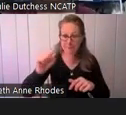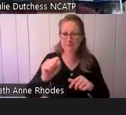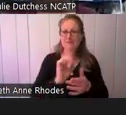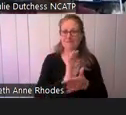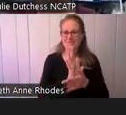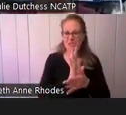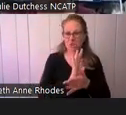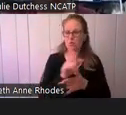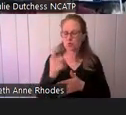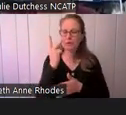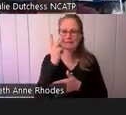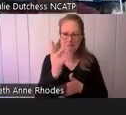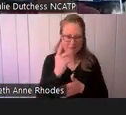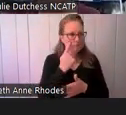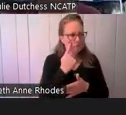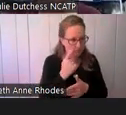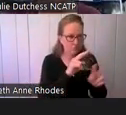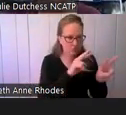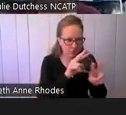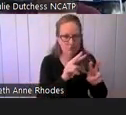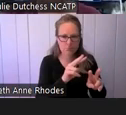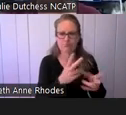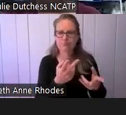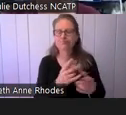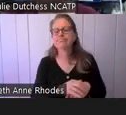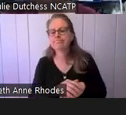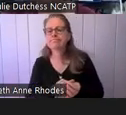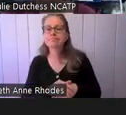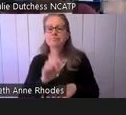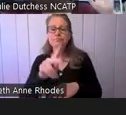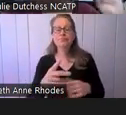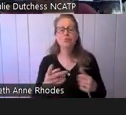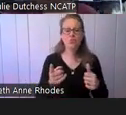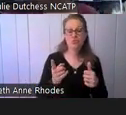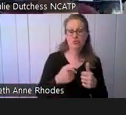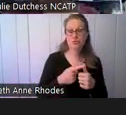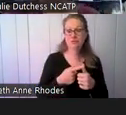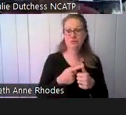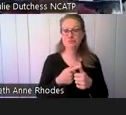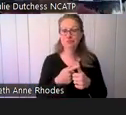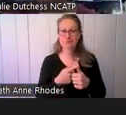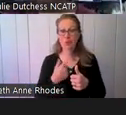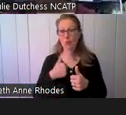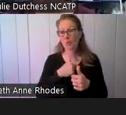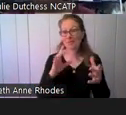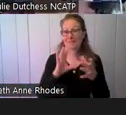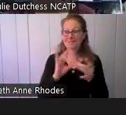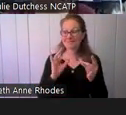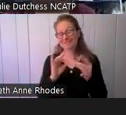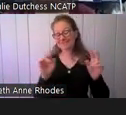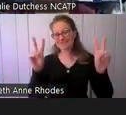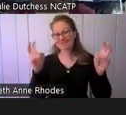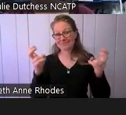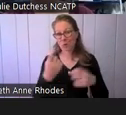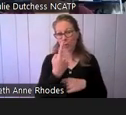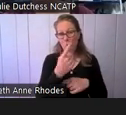better view of that. So with that, we will say one size does not fit all. So